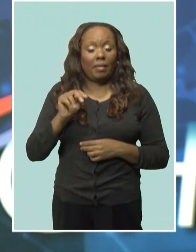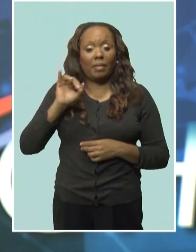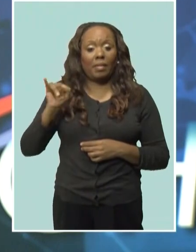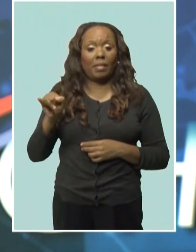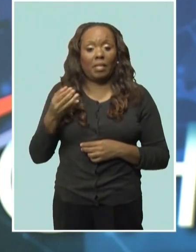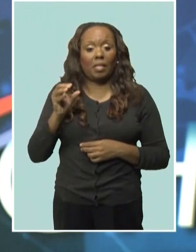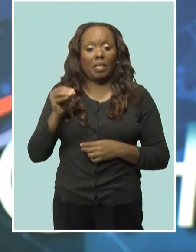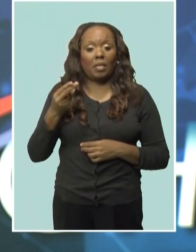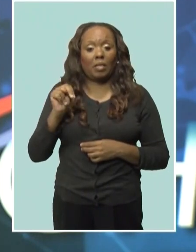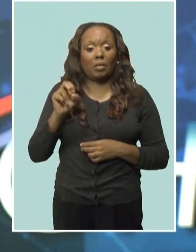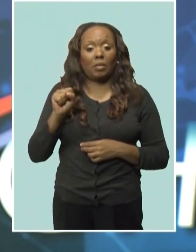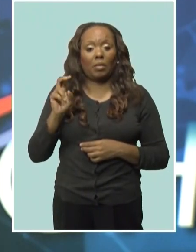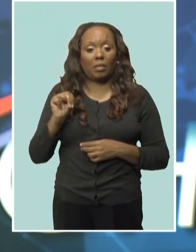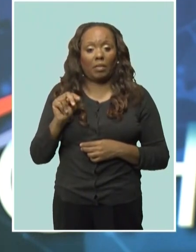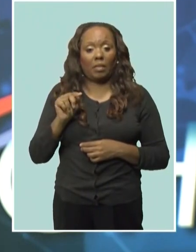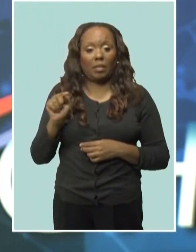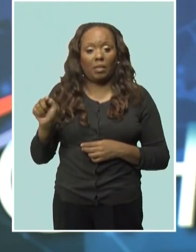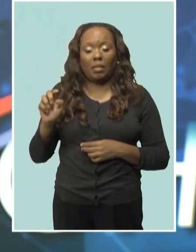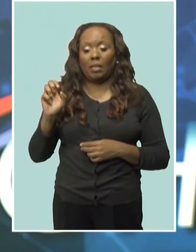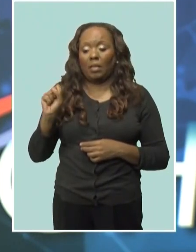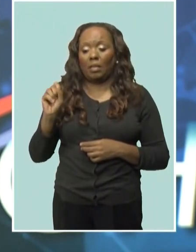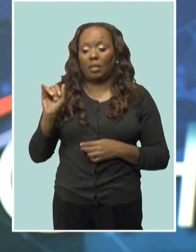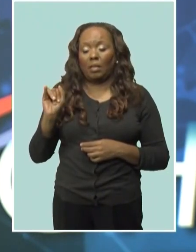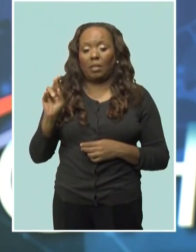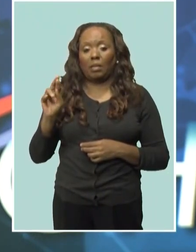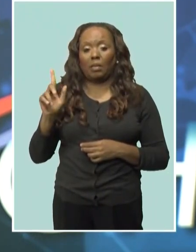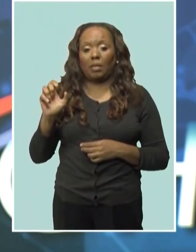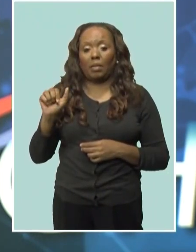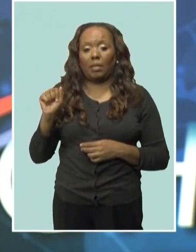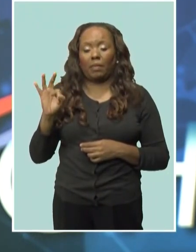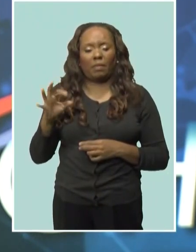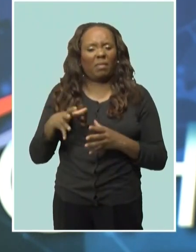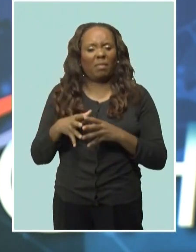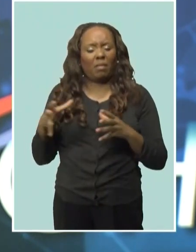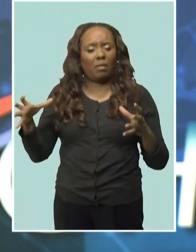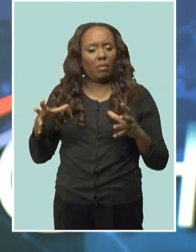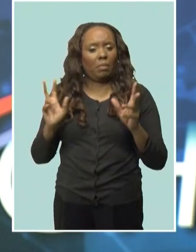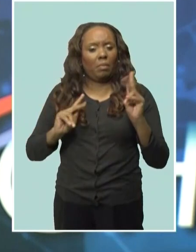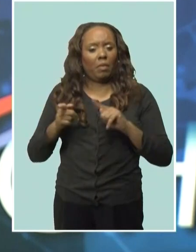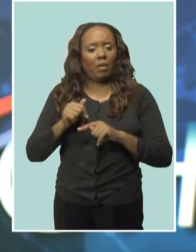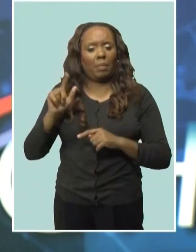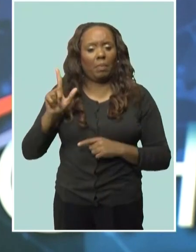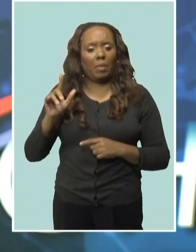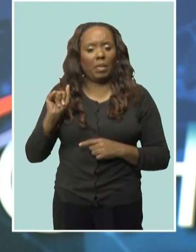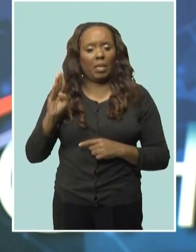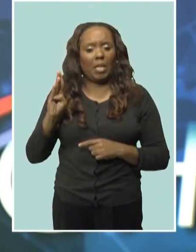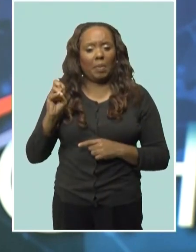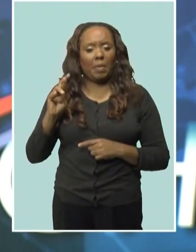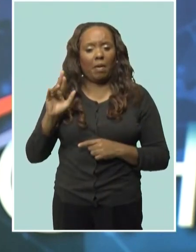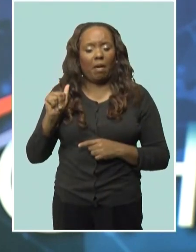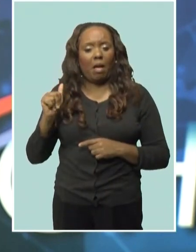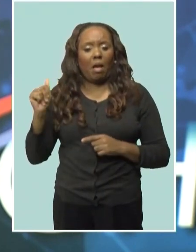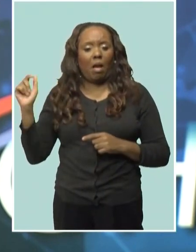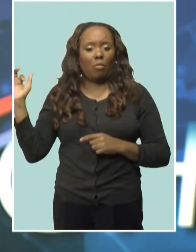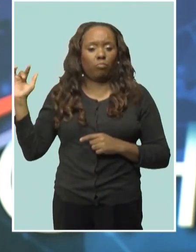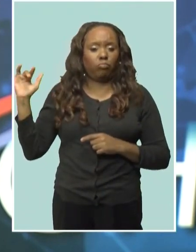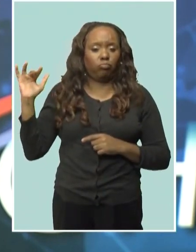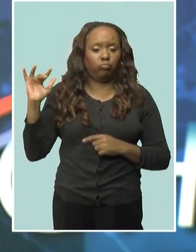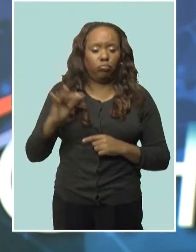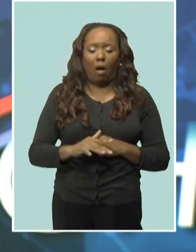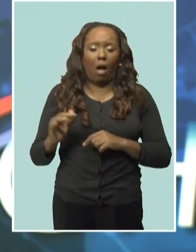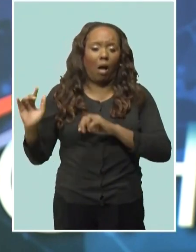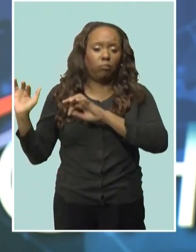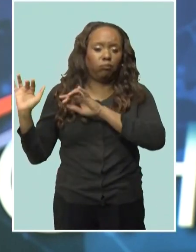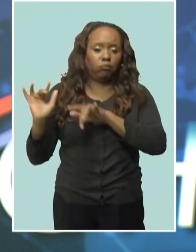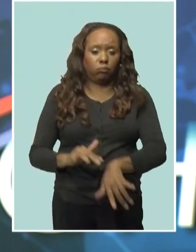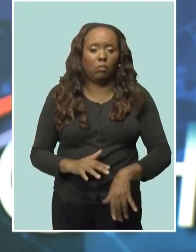historic Sankofa pilgrimage, which has brought hundreds of Liberians to the island. Last night, she participated in a fireside